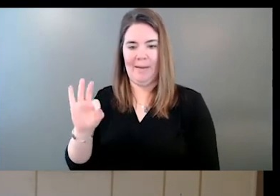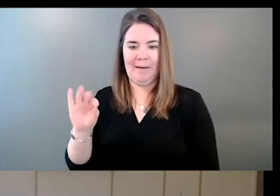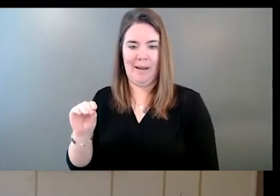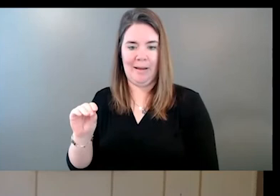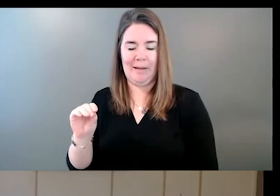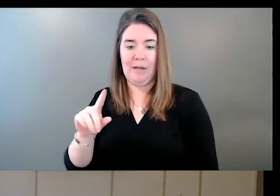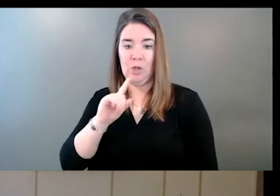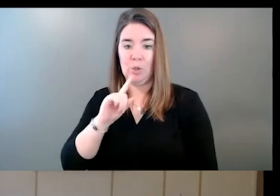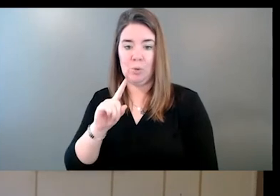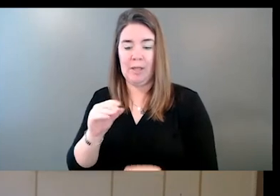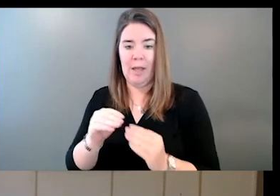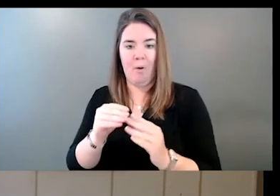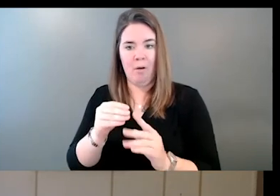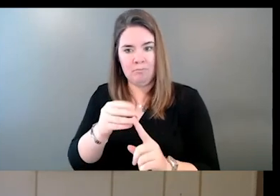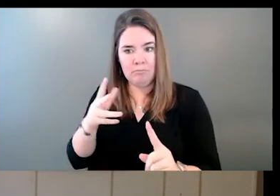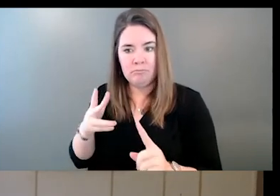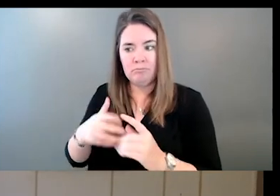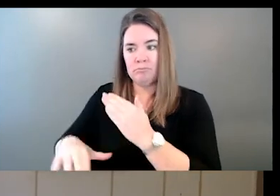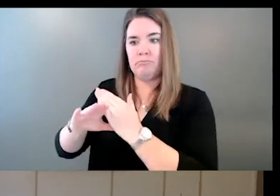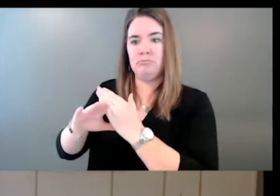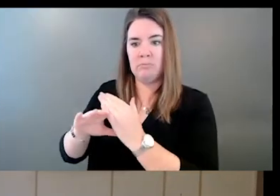of domestic violence. It also